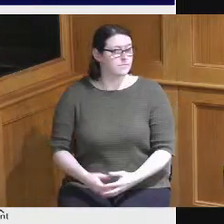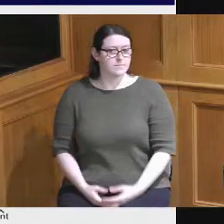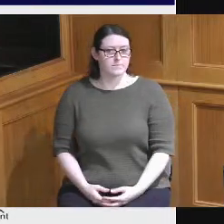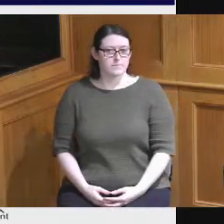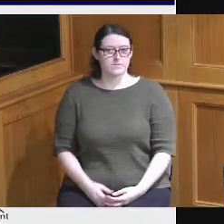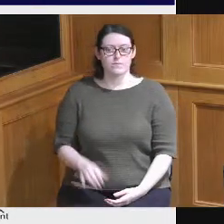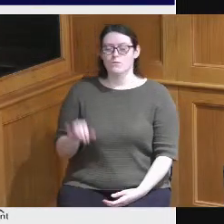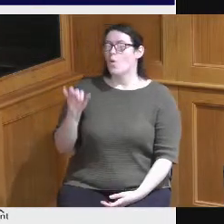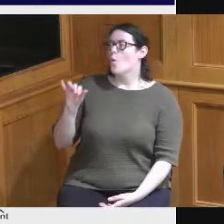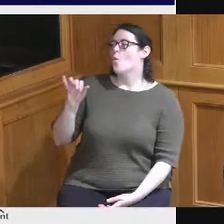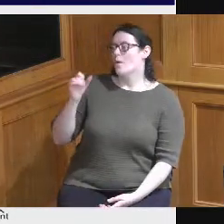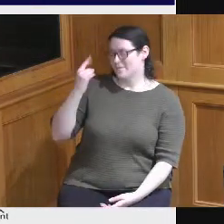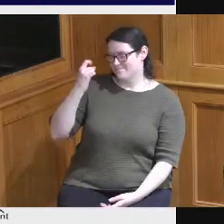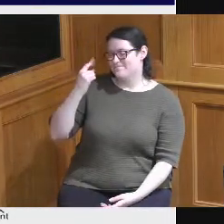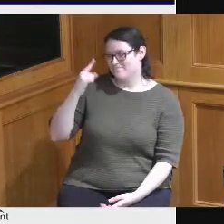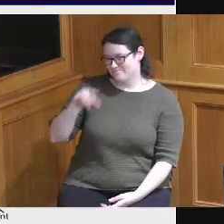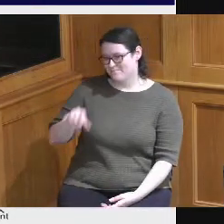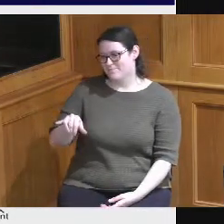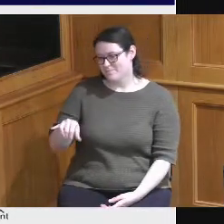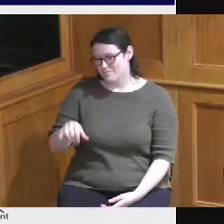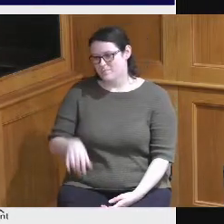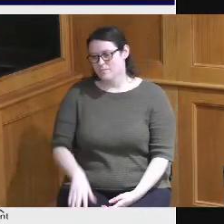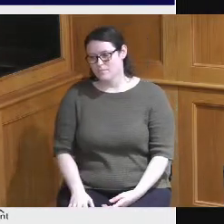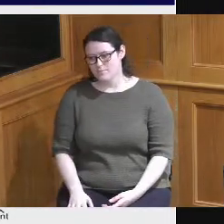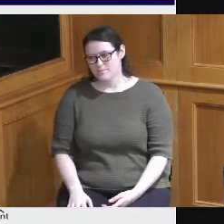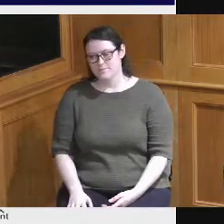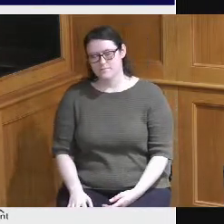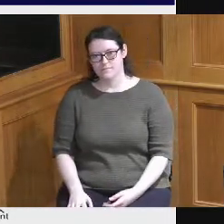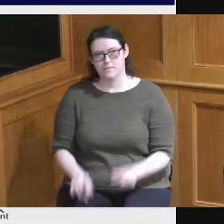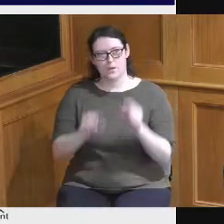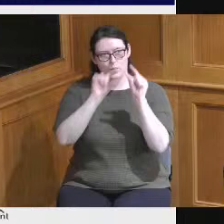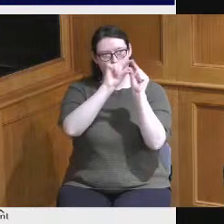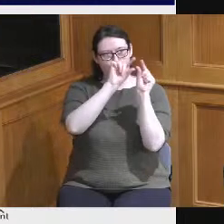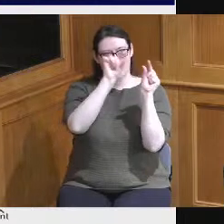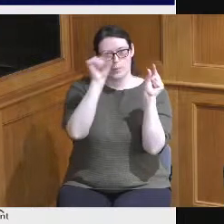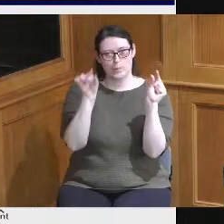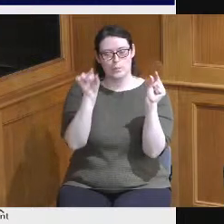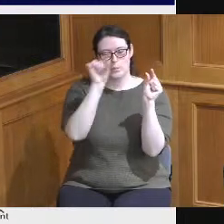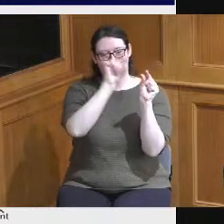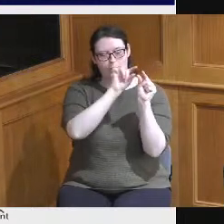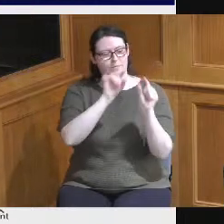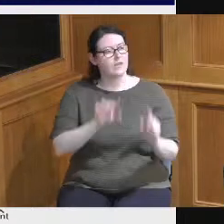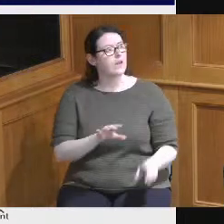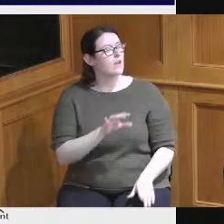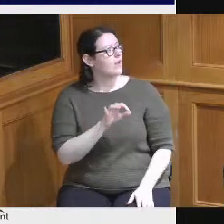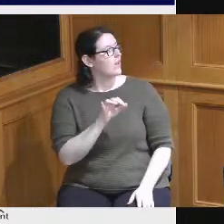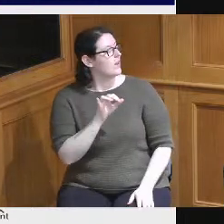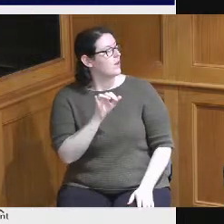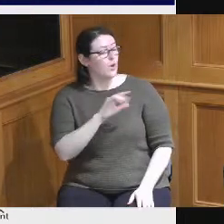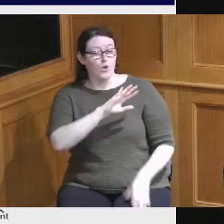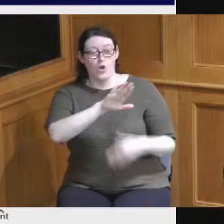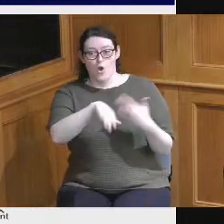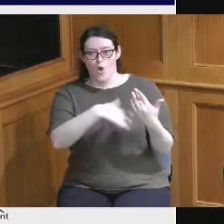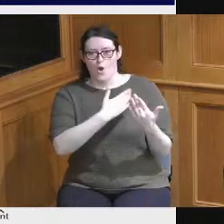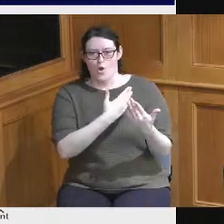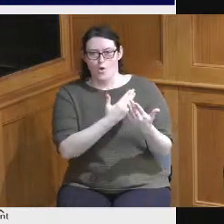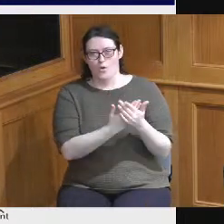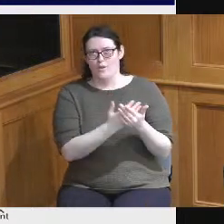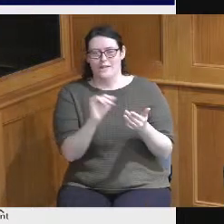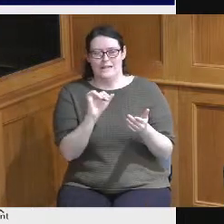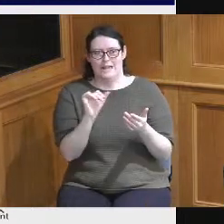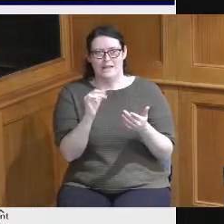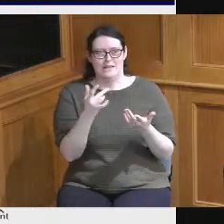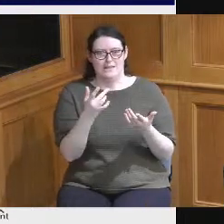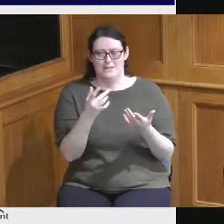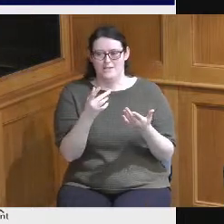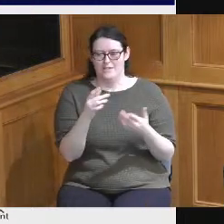Oh, I see. Oh, Are those our carriers, or what are we? so those are all of like Flock